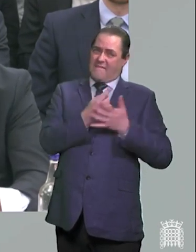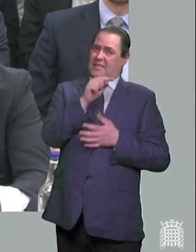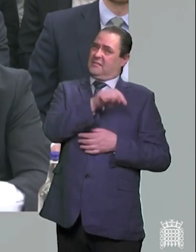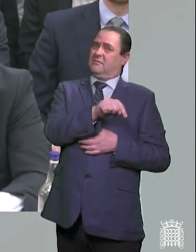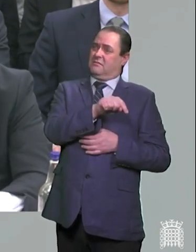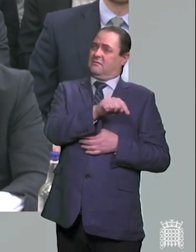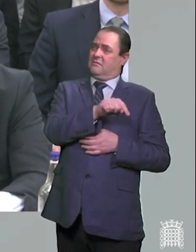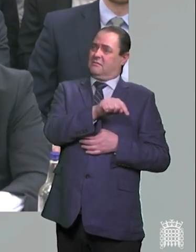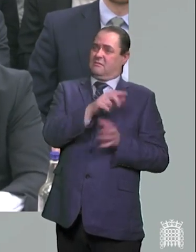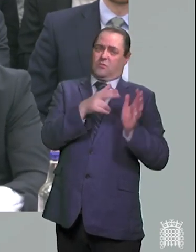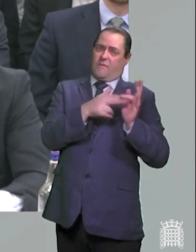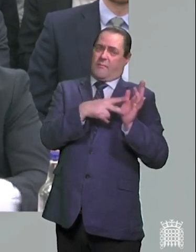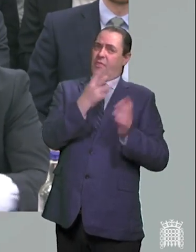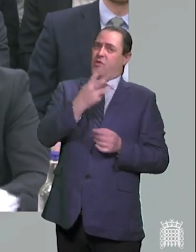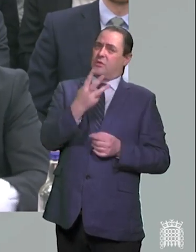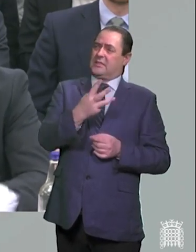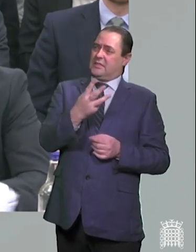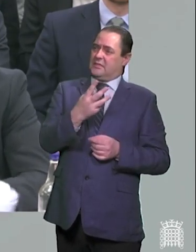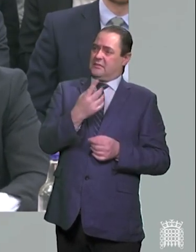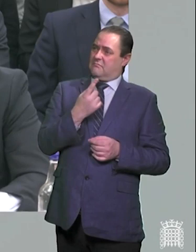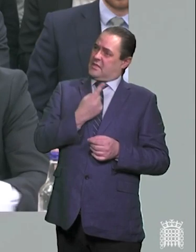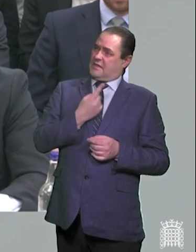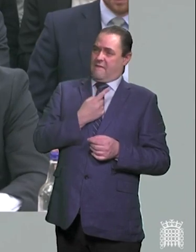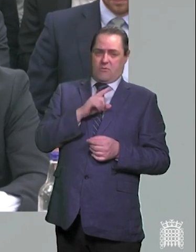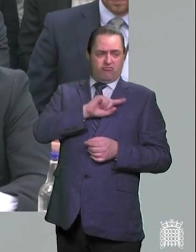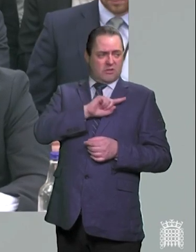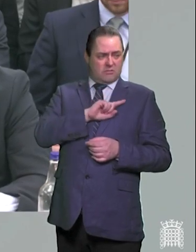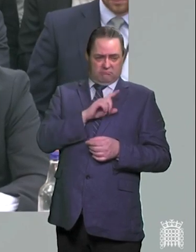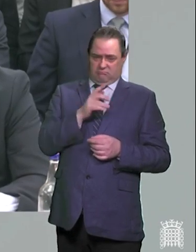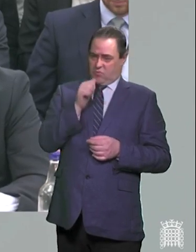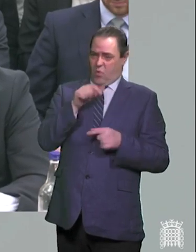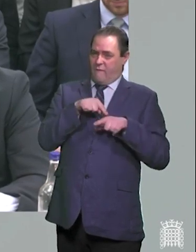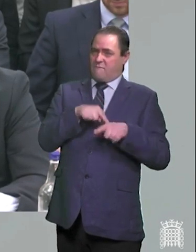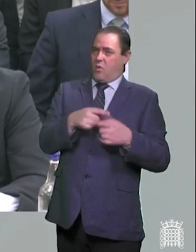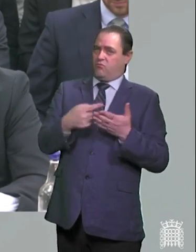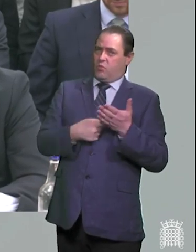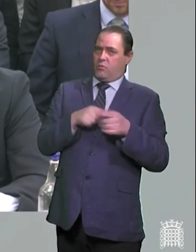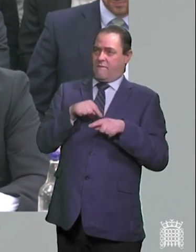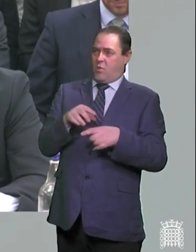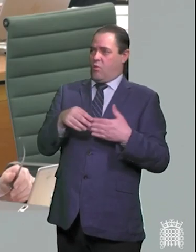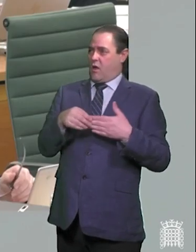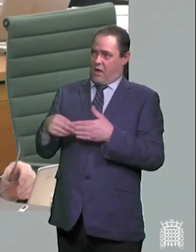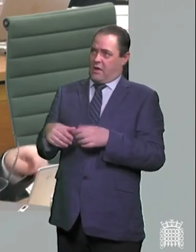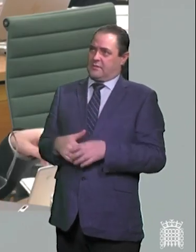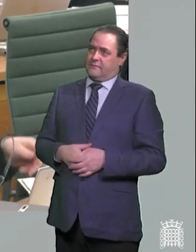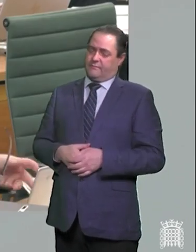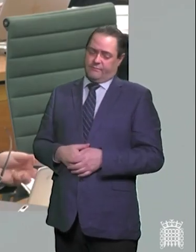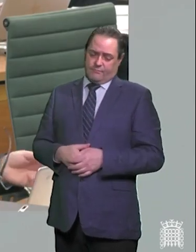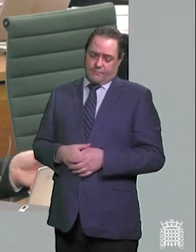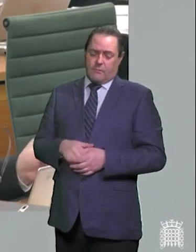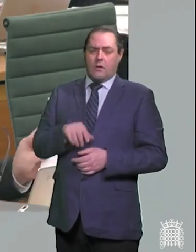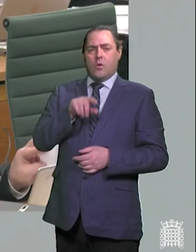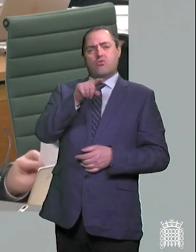talking about on November the 13th and had my own personal reasons to believe that that was true. In your